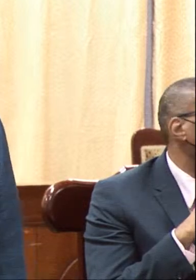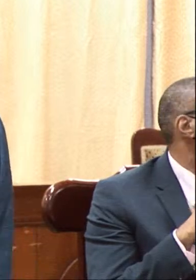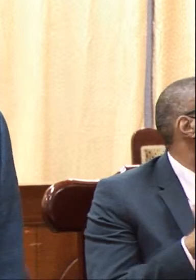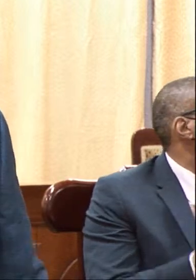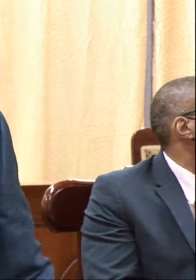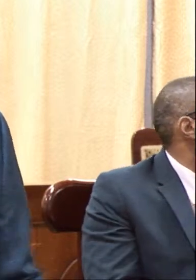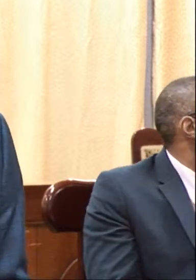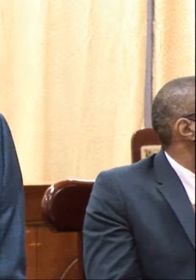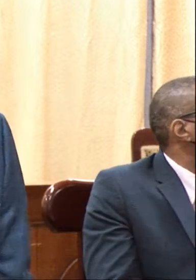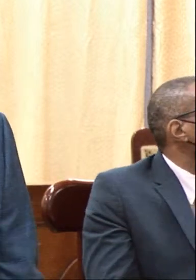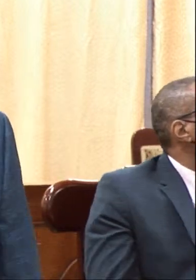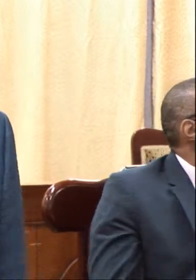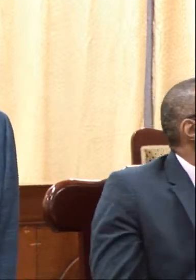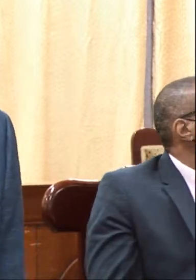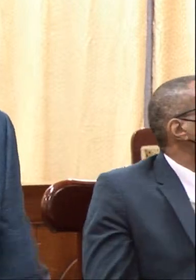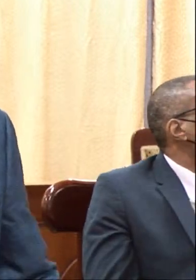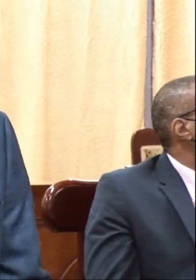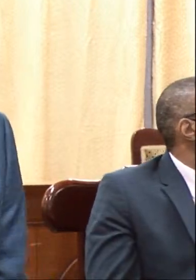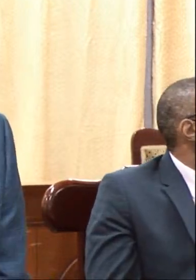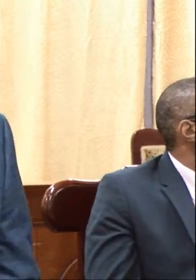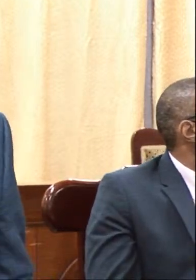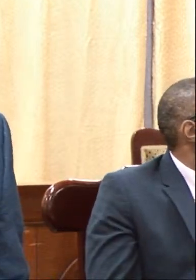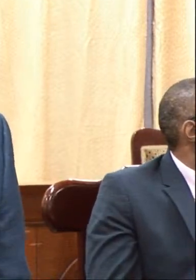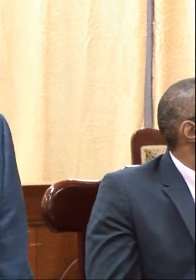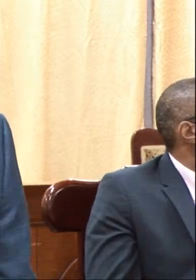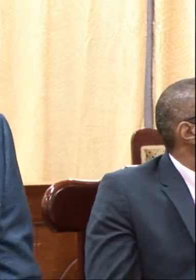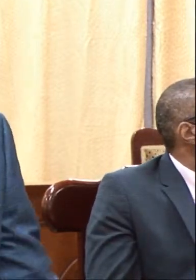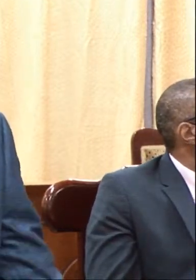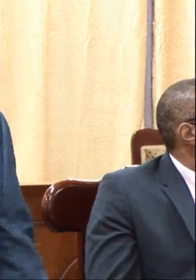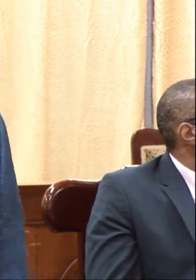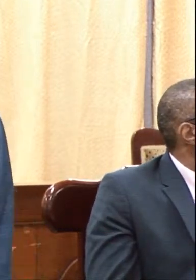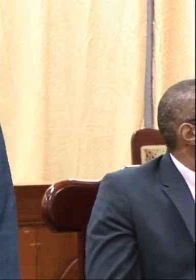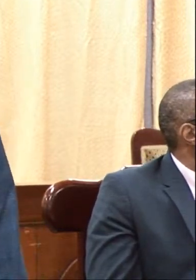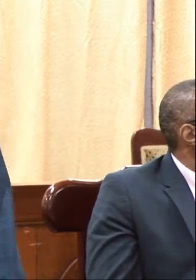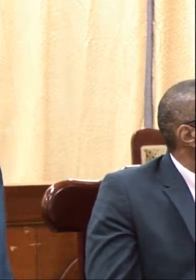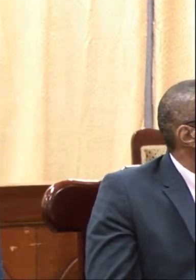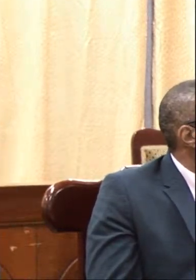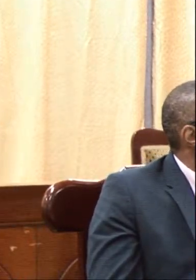Are we meeting on Thursday? Do we go into next week? Common courtesy.